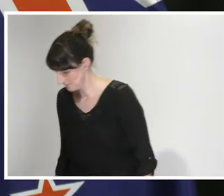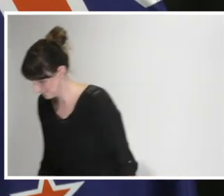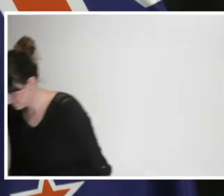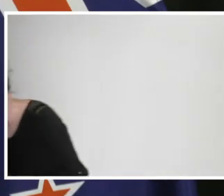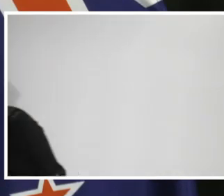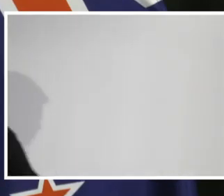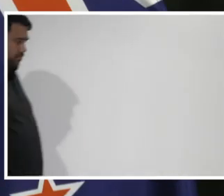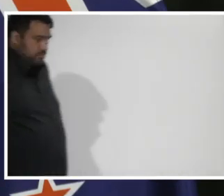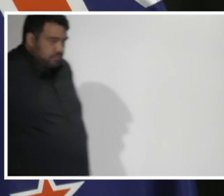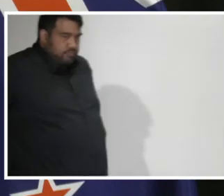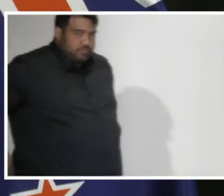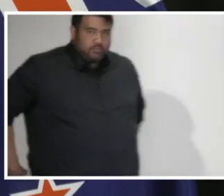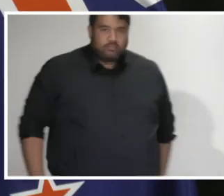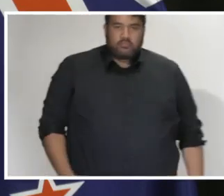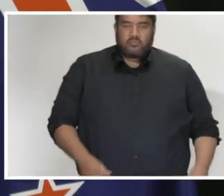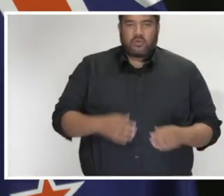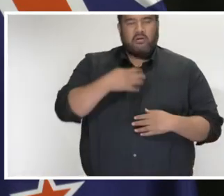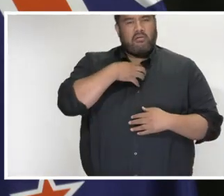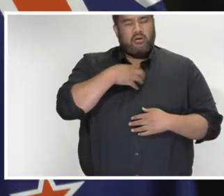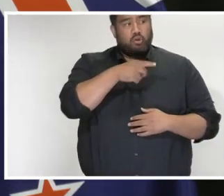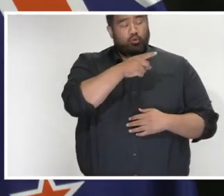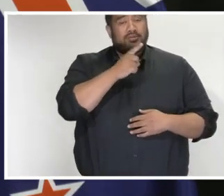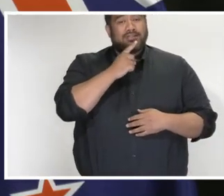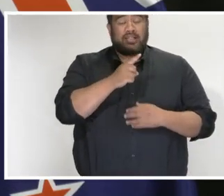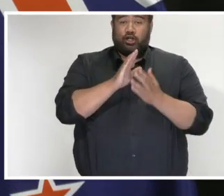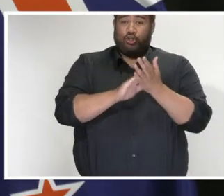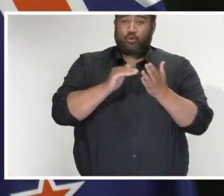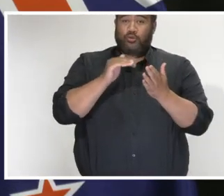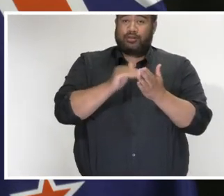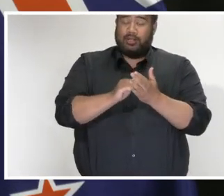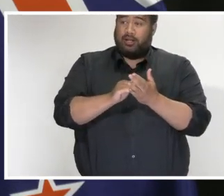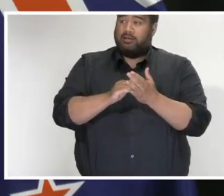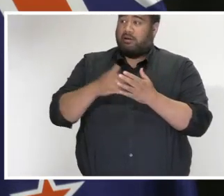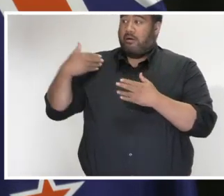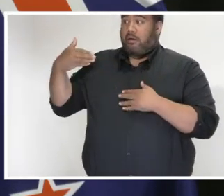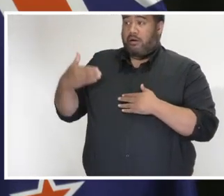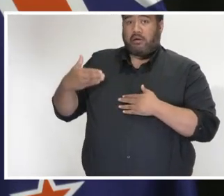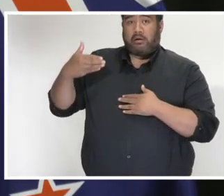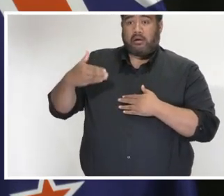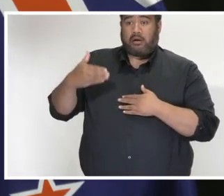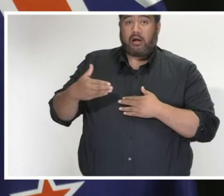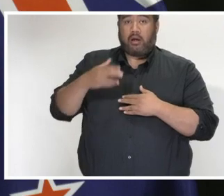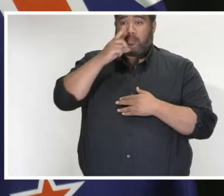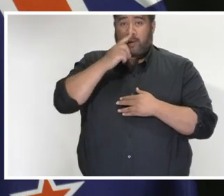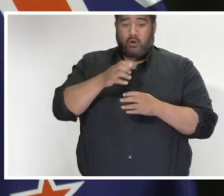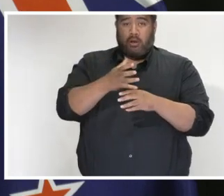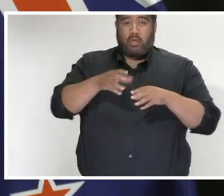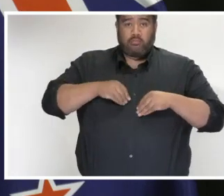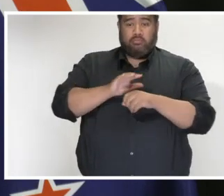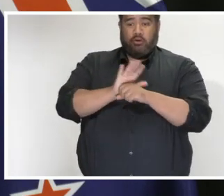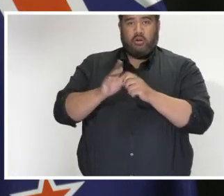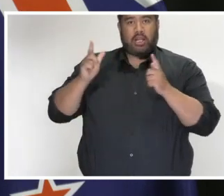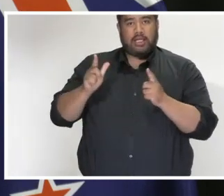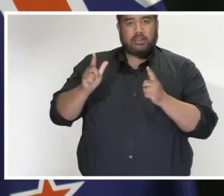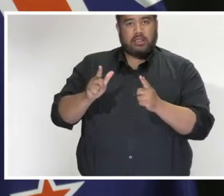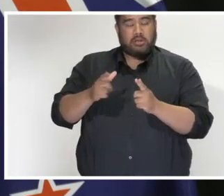that New Zealand looks like it's turned a corner and the number of cases that we've had for the 3rd day in a row has been decreasing, are you definitively able to give us the